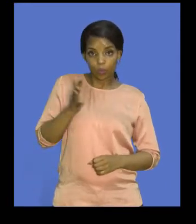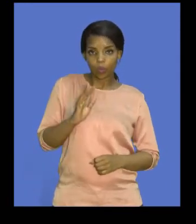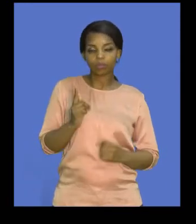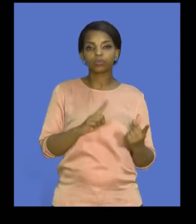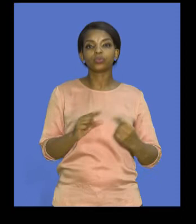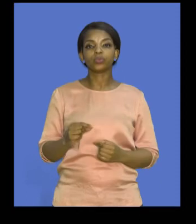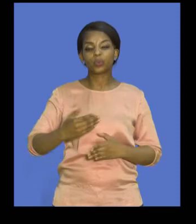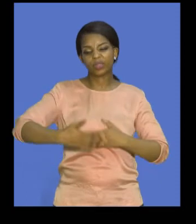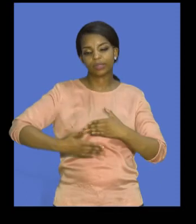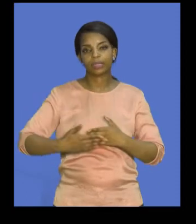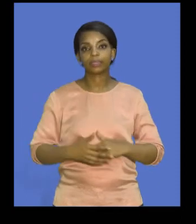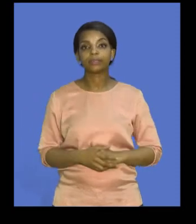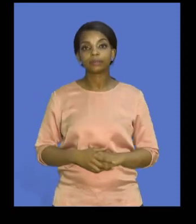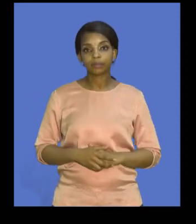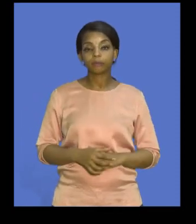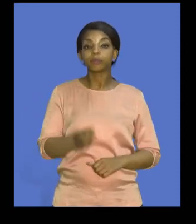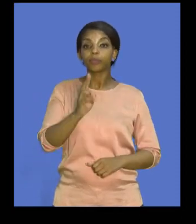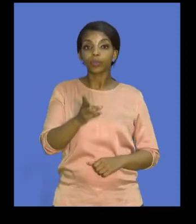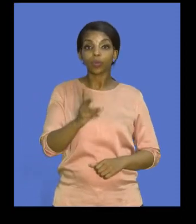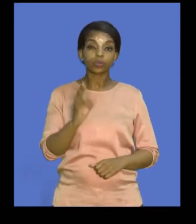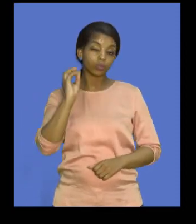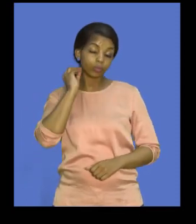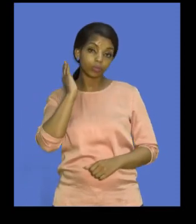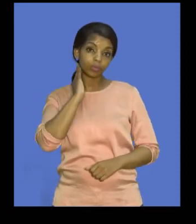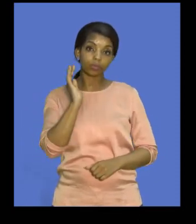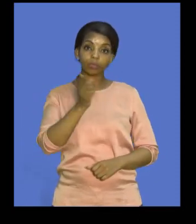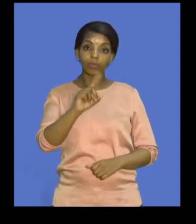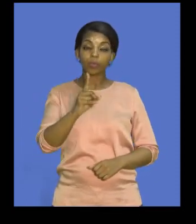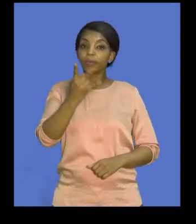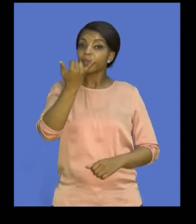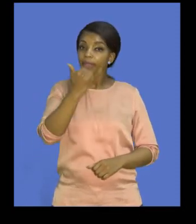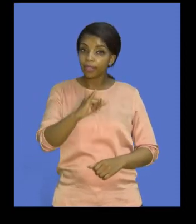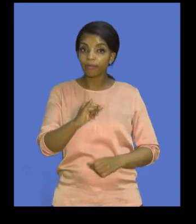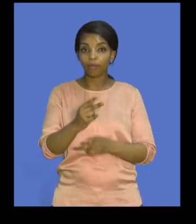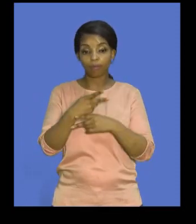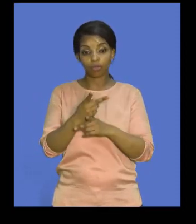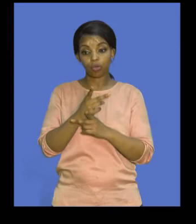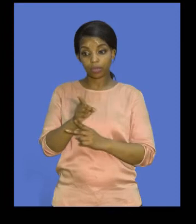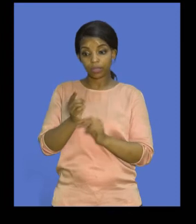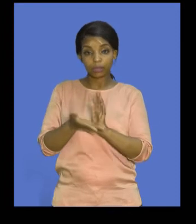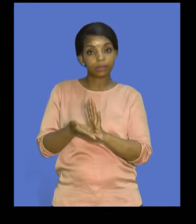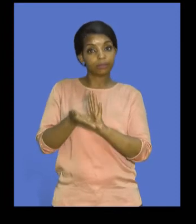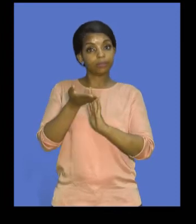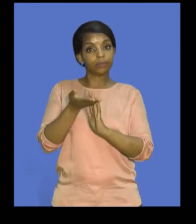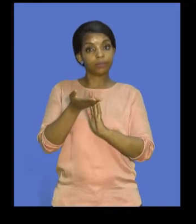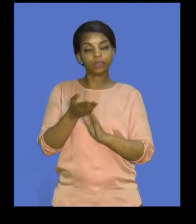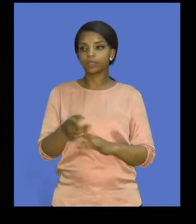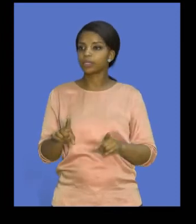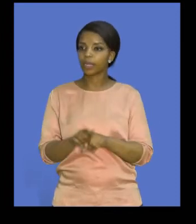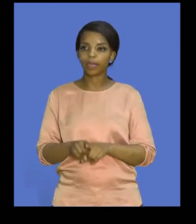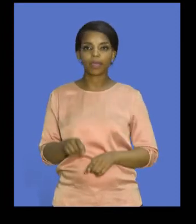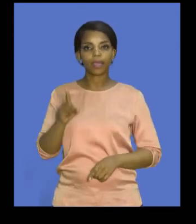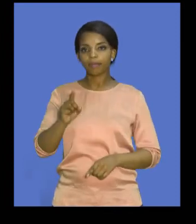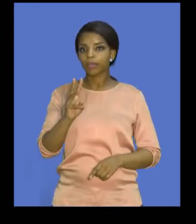So you also realize that if the product of the charges increases, so does the magnitude of the electrostatic force in